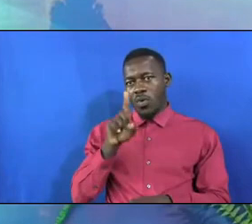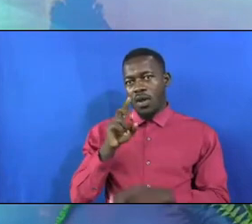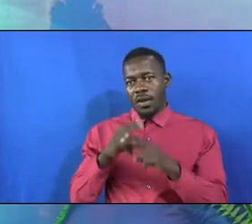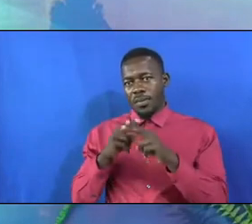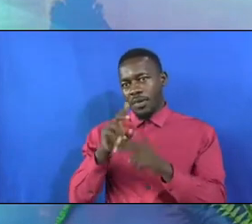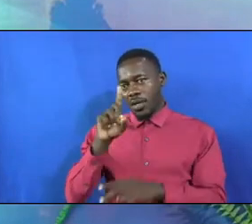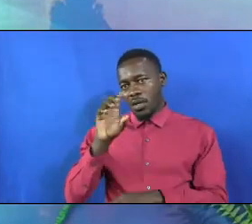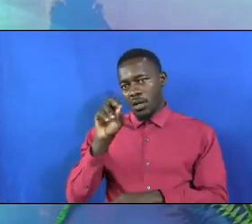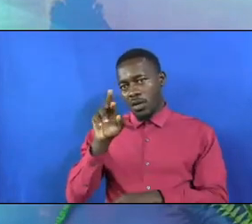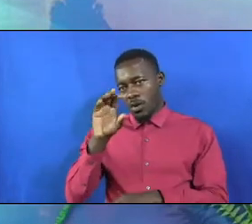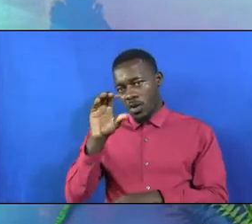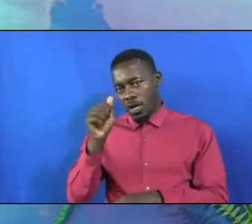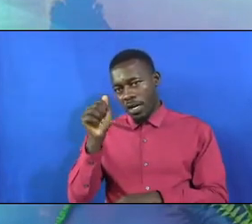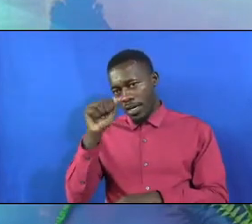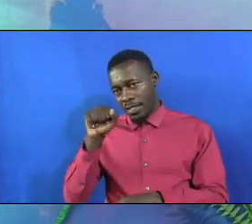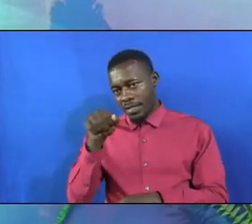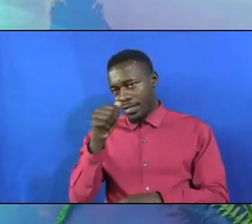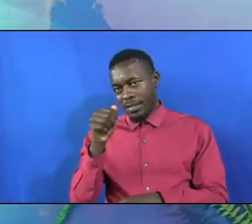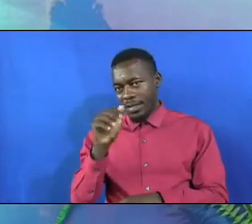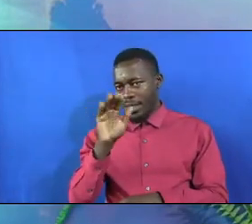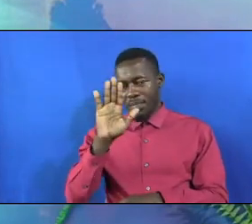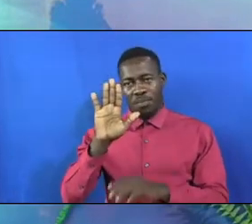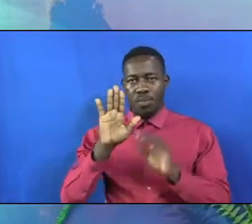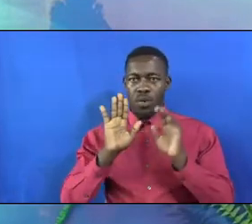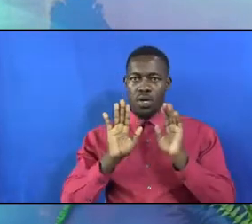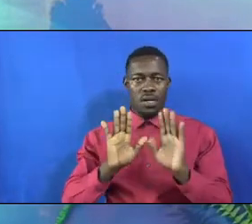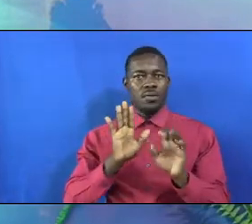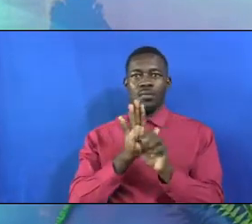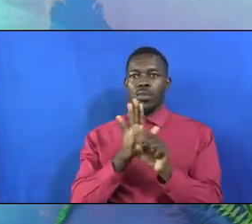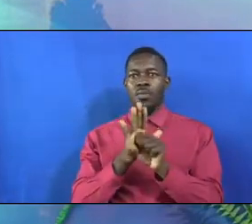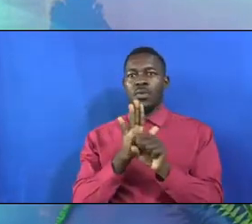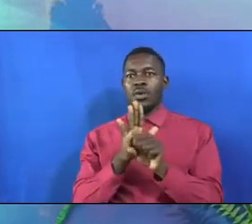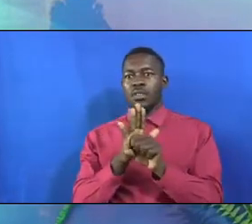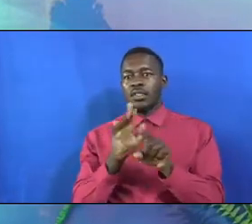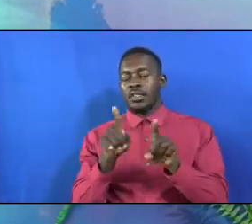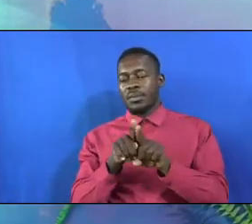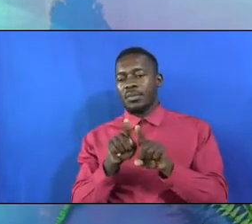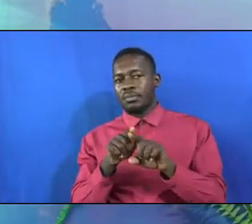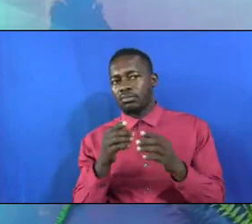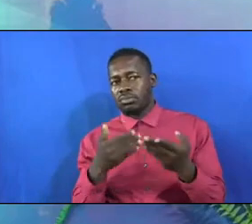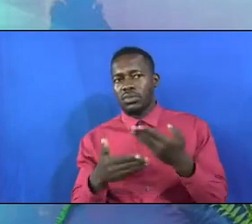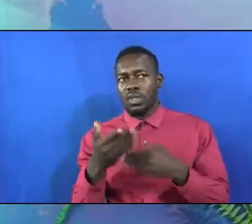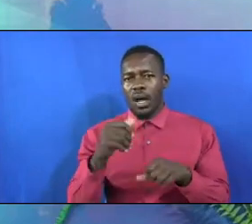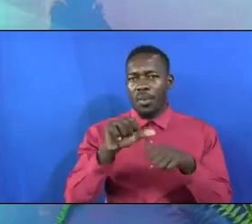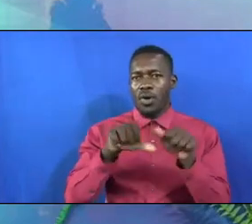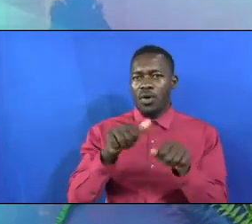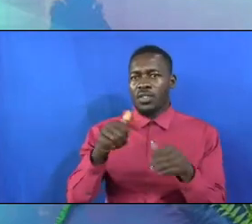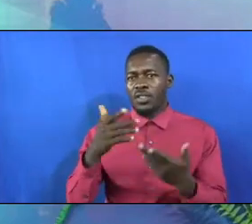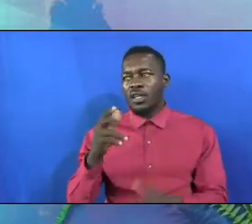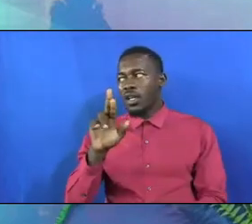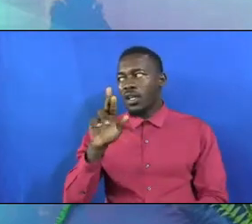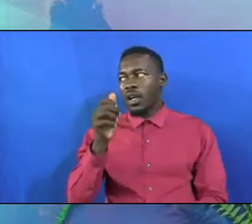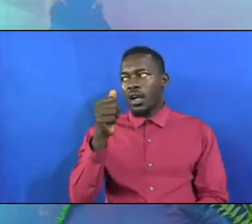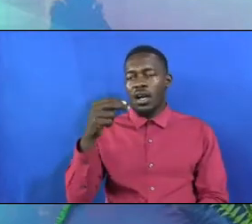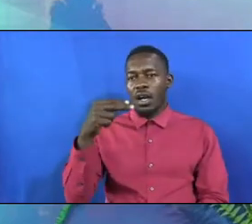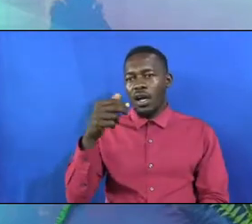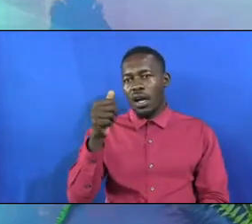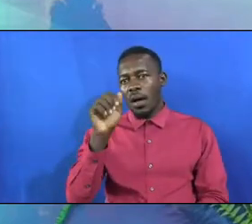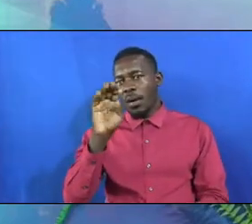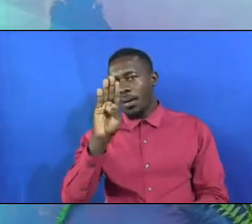we are wearing, you know. We talked about the widow of Zarephath. We talked about Rahab, the harlot, and, you